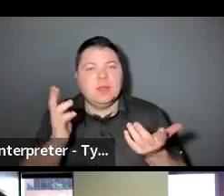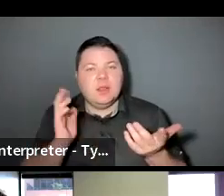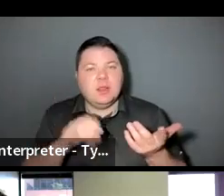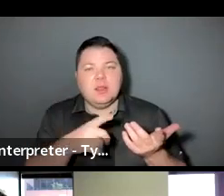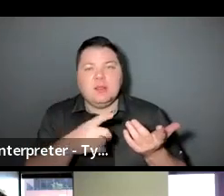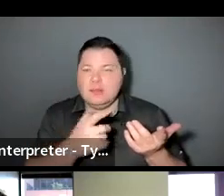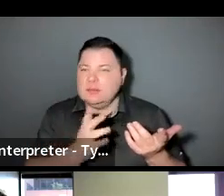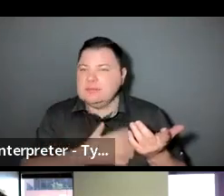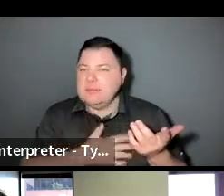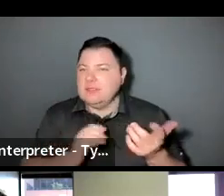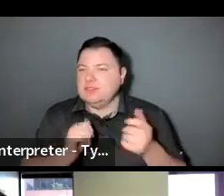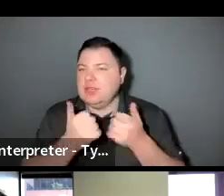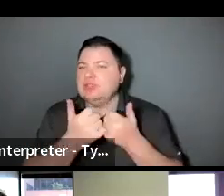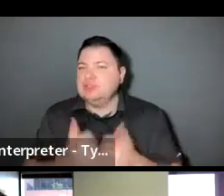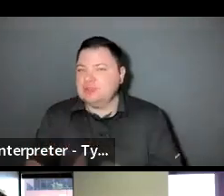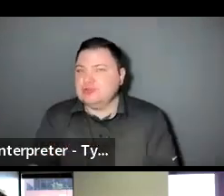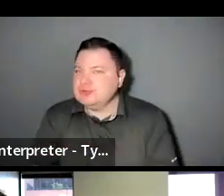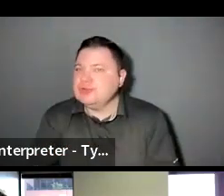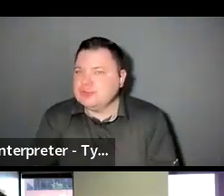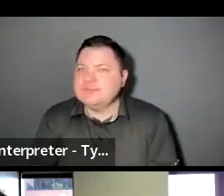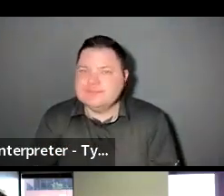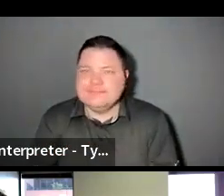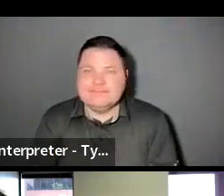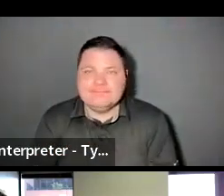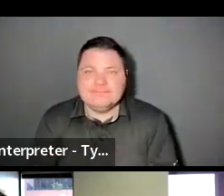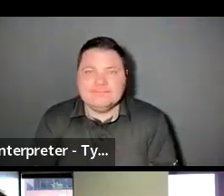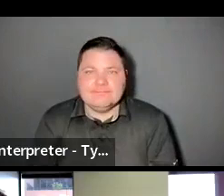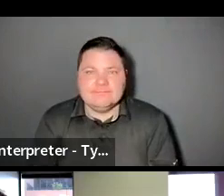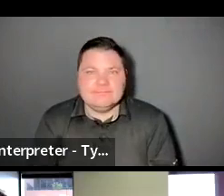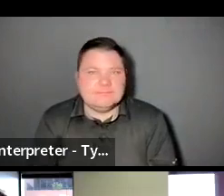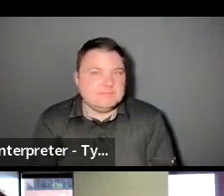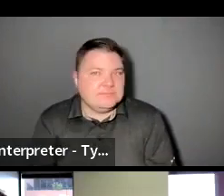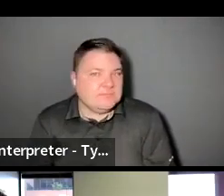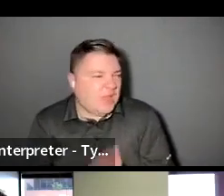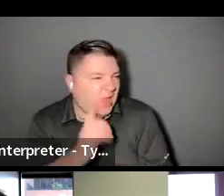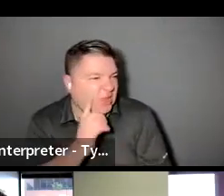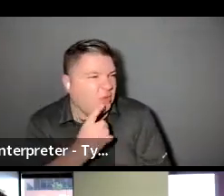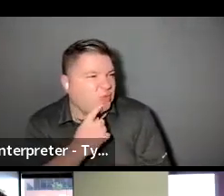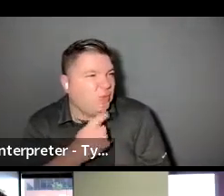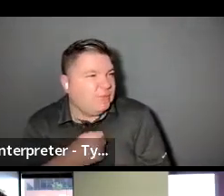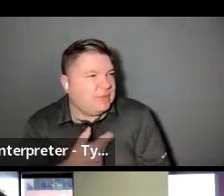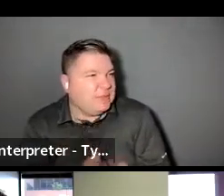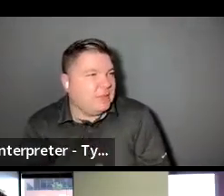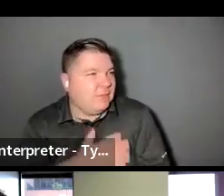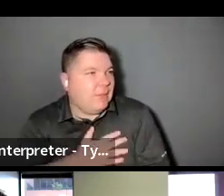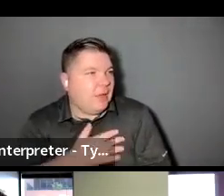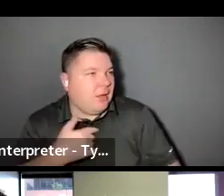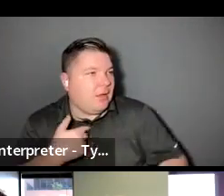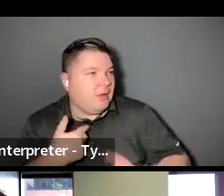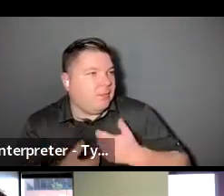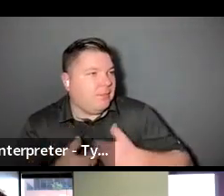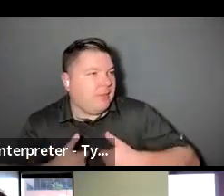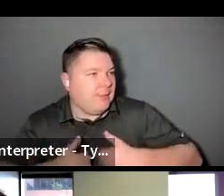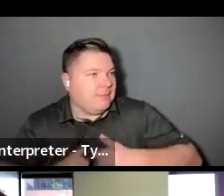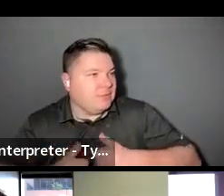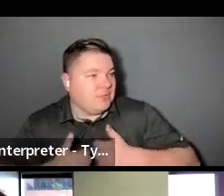has been my biggest challenge. Oh, I thought you were going to say me pushing. No, I would never say that.